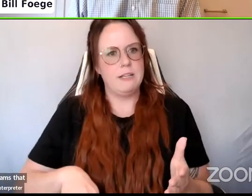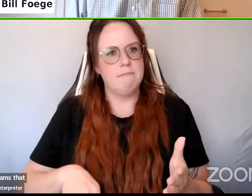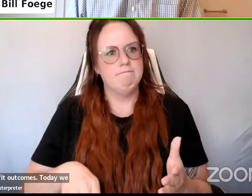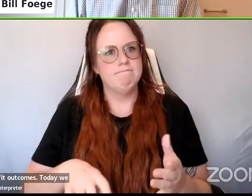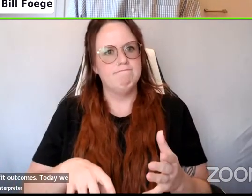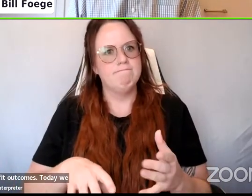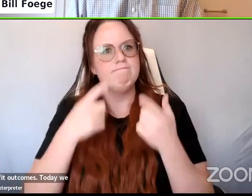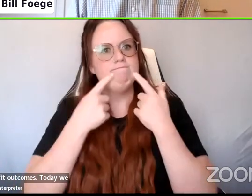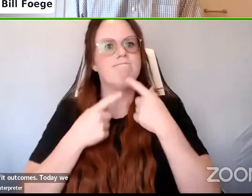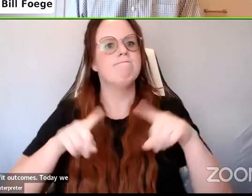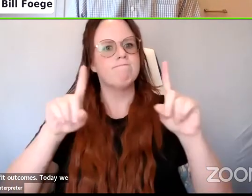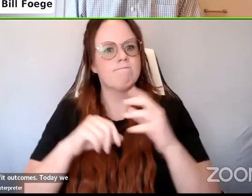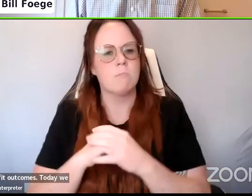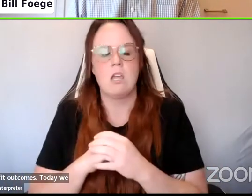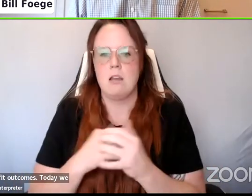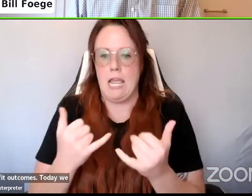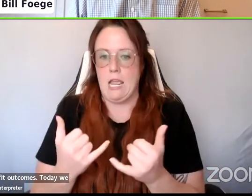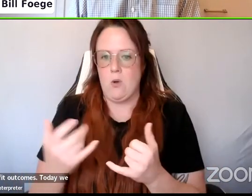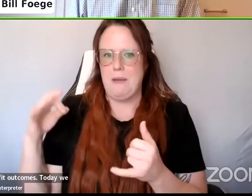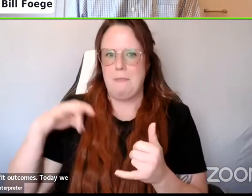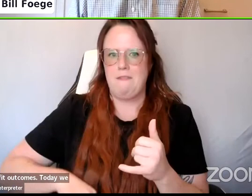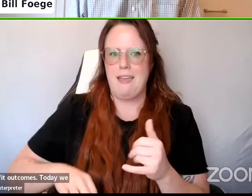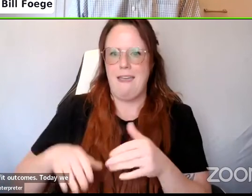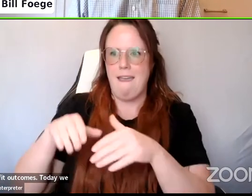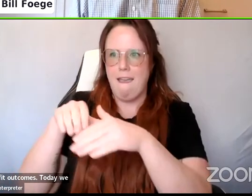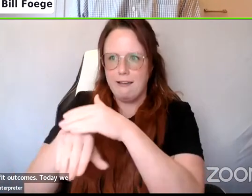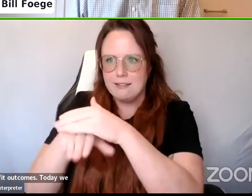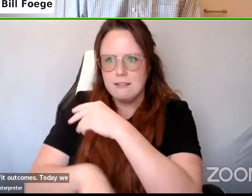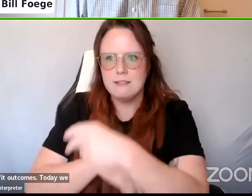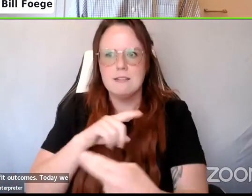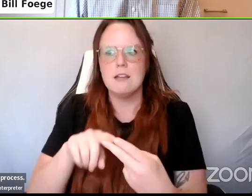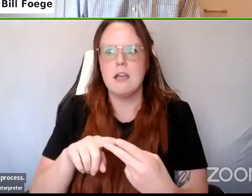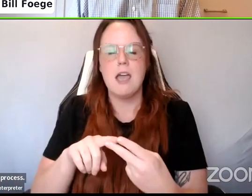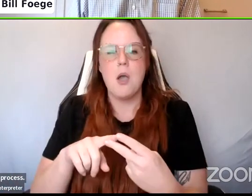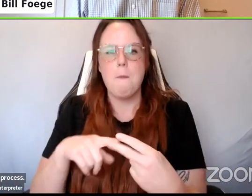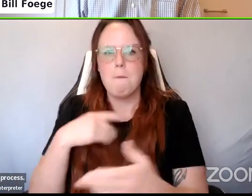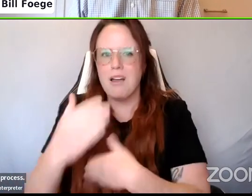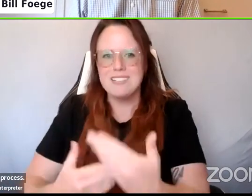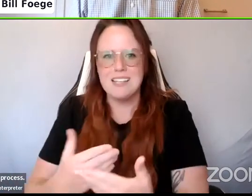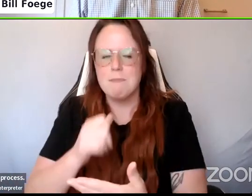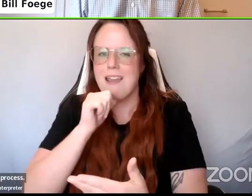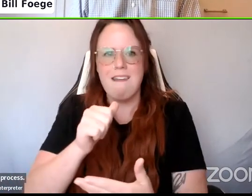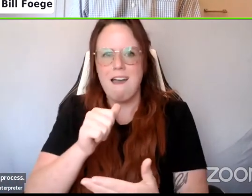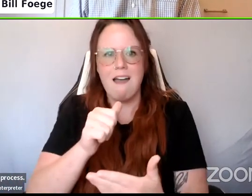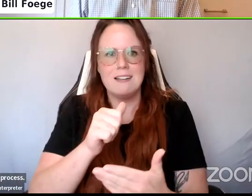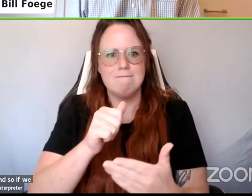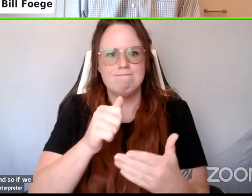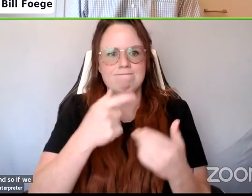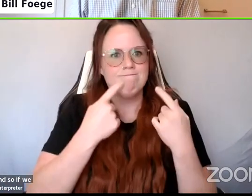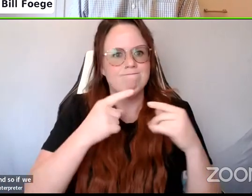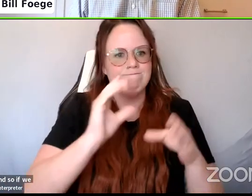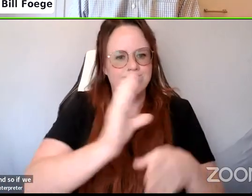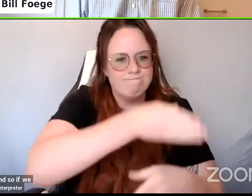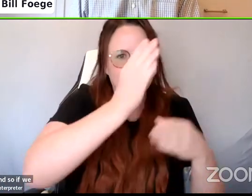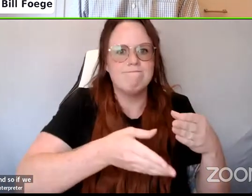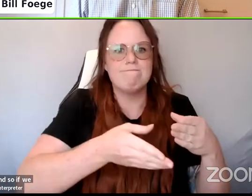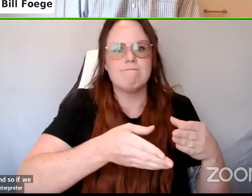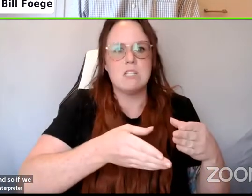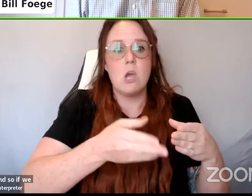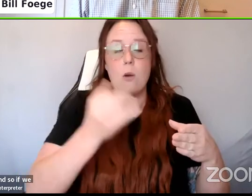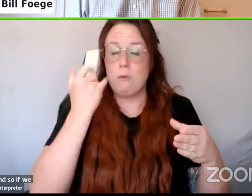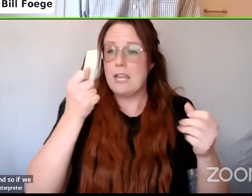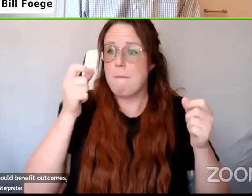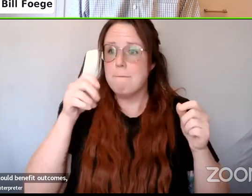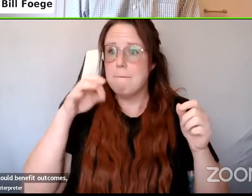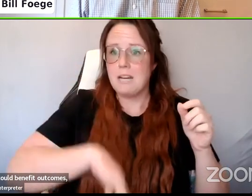we benefit access and process but not outcomes and so if we could benefit outcomes